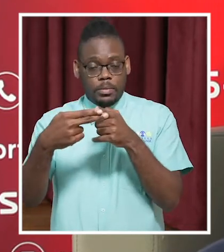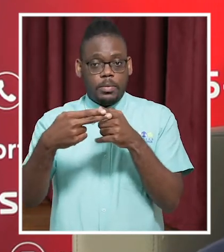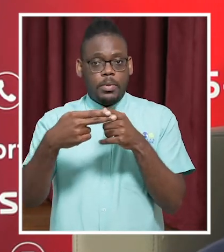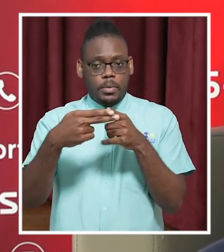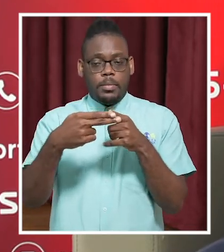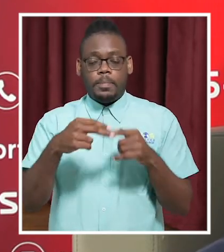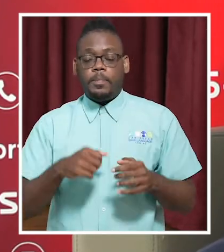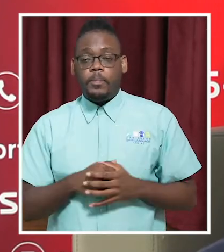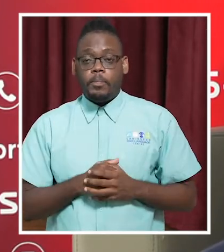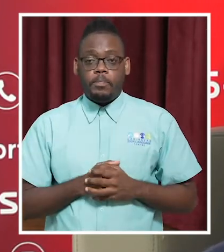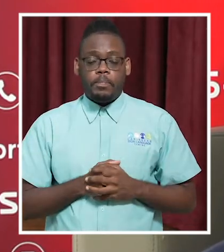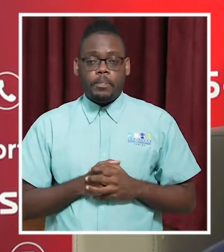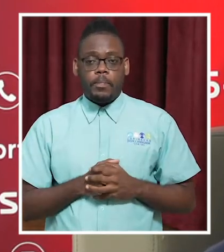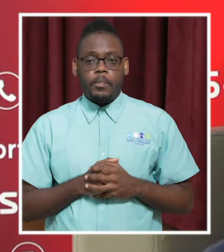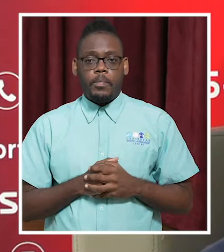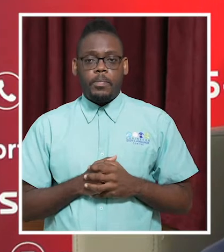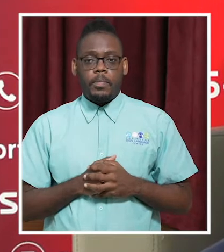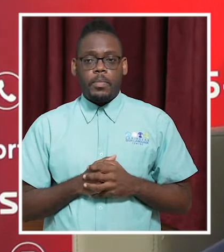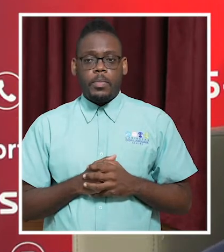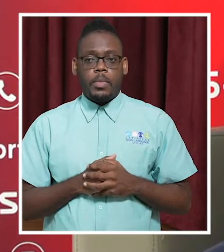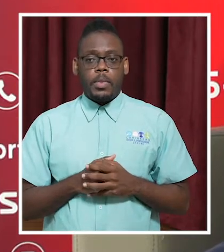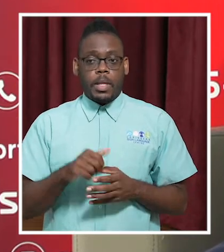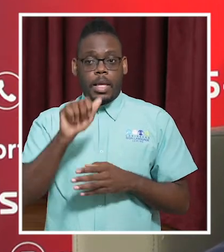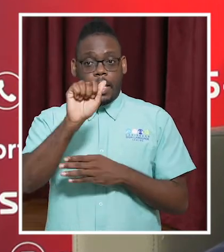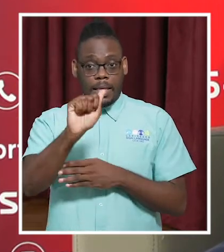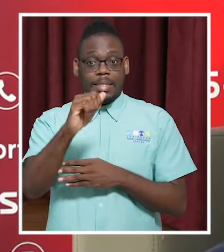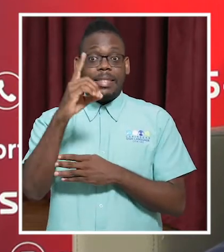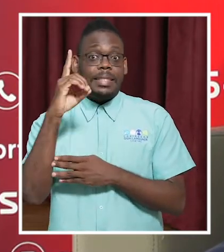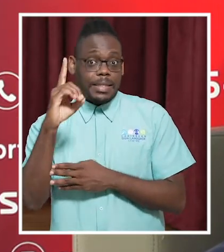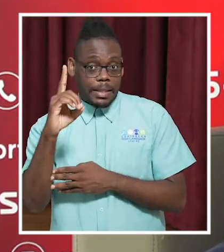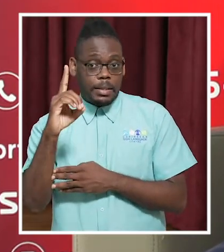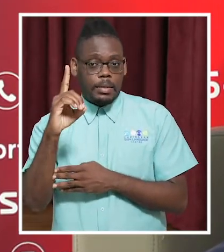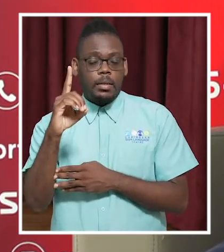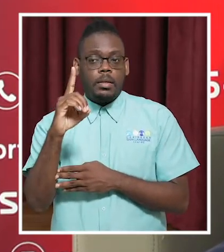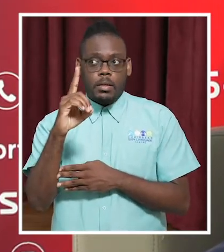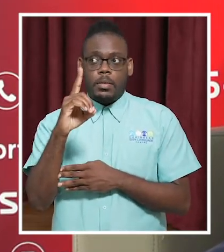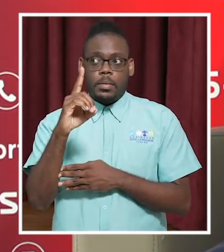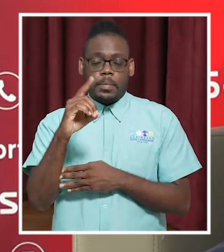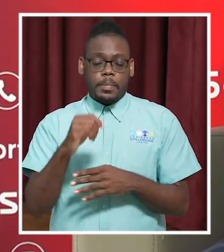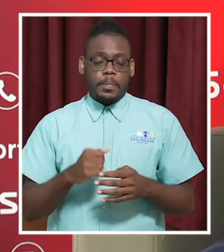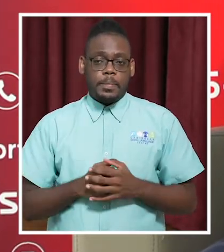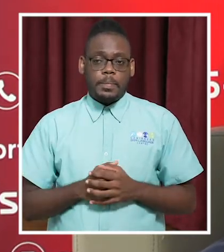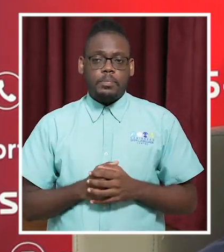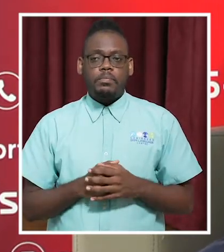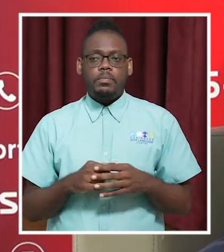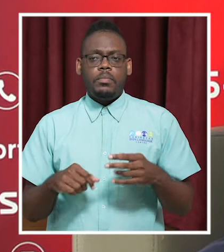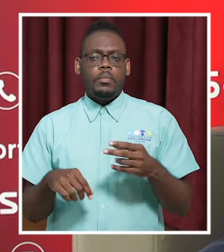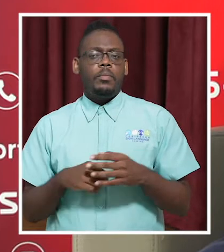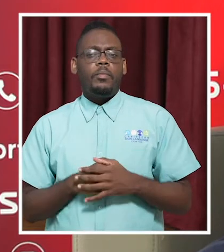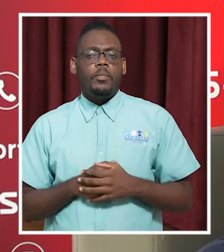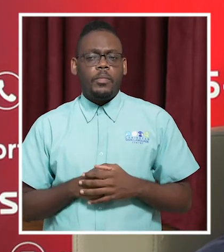And the attention deficit aspect of it is children who find it very difficult to